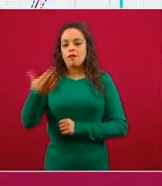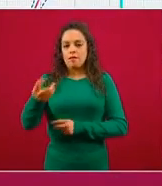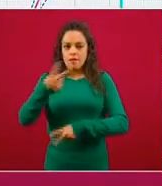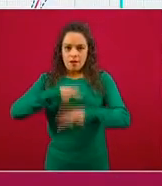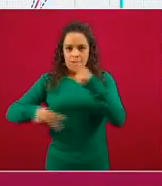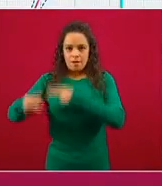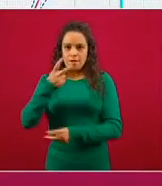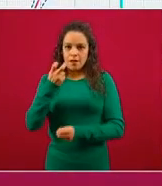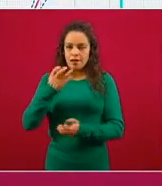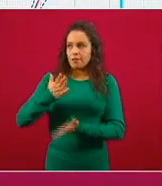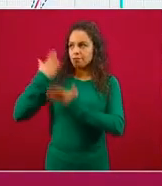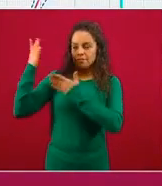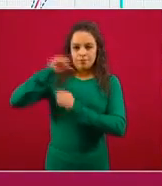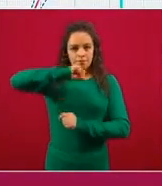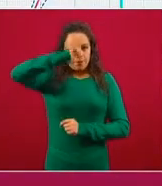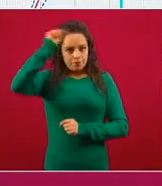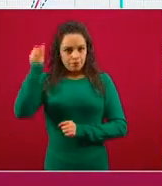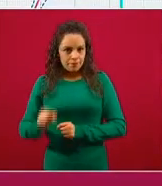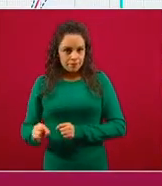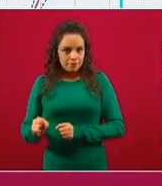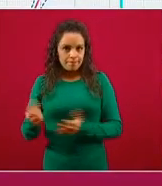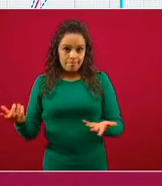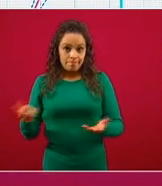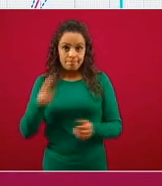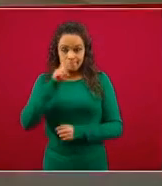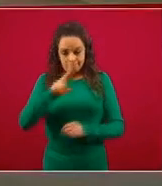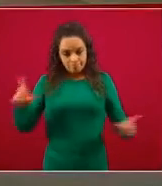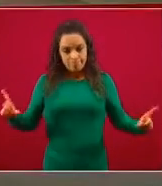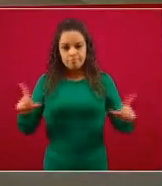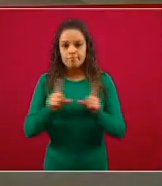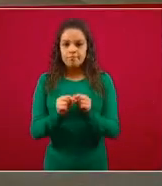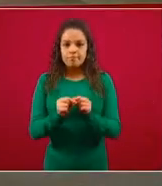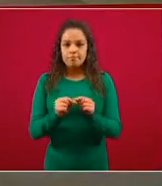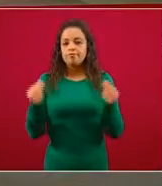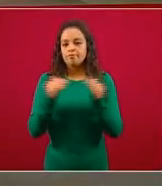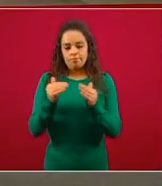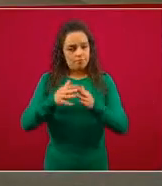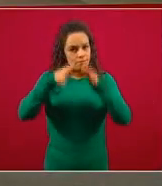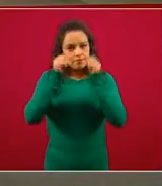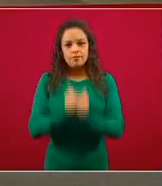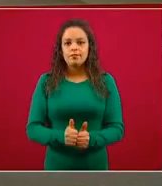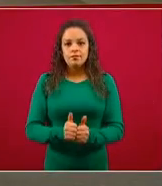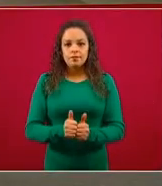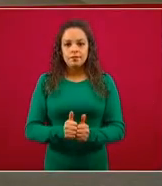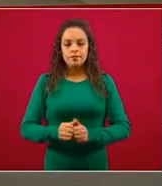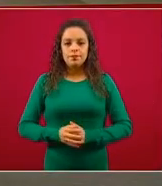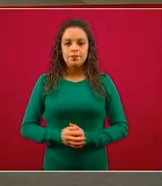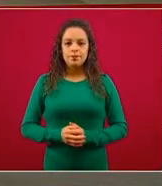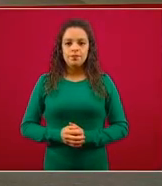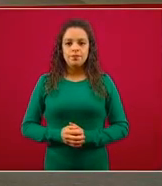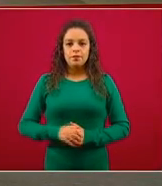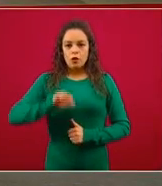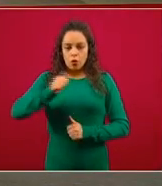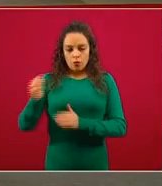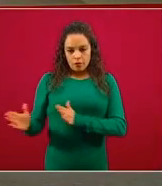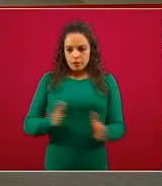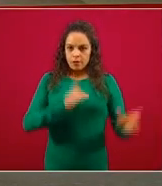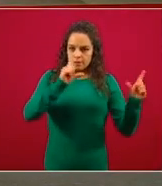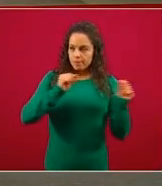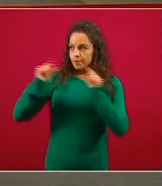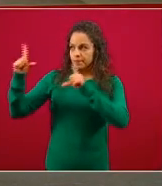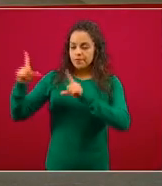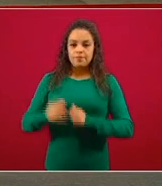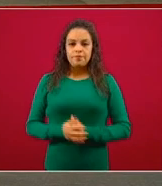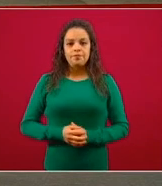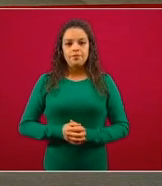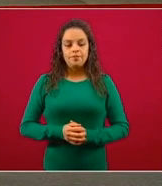we are presenting are only valid if and only if we continue to